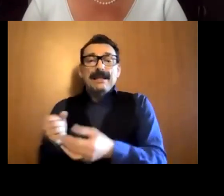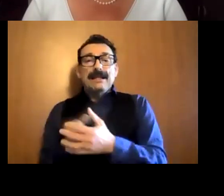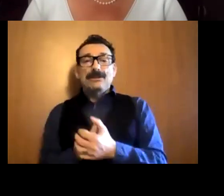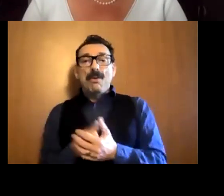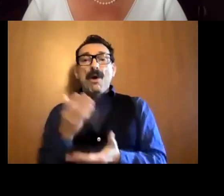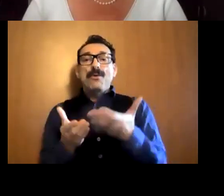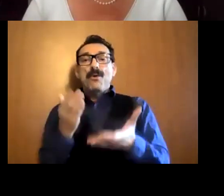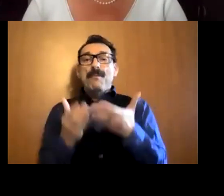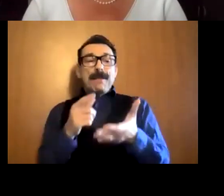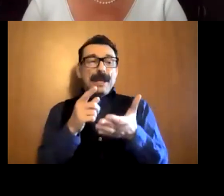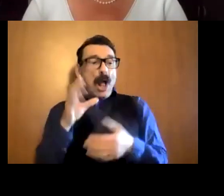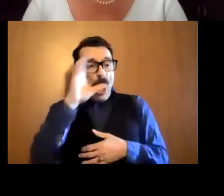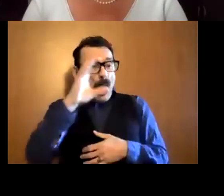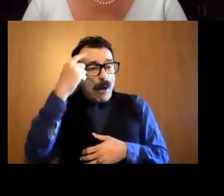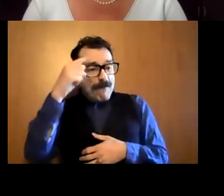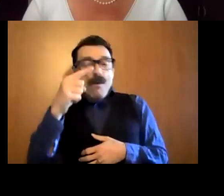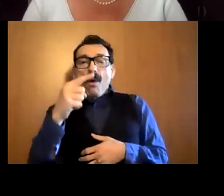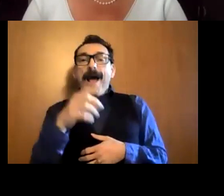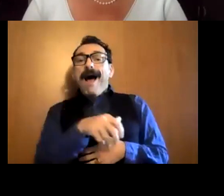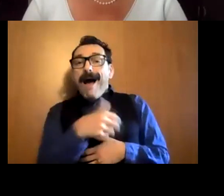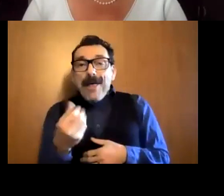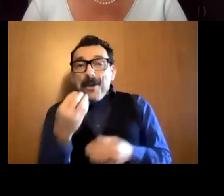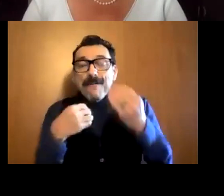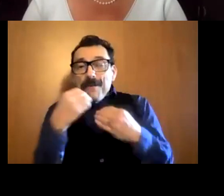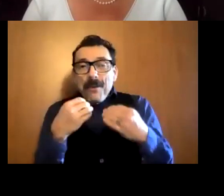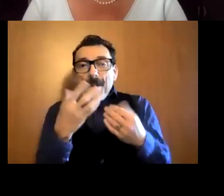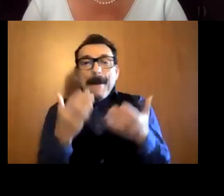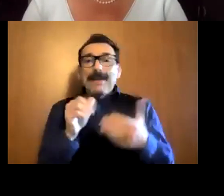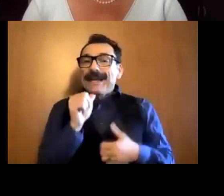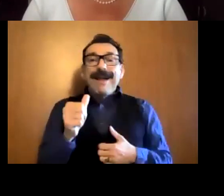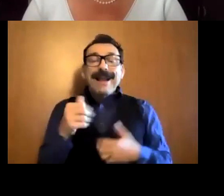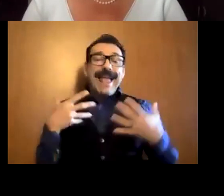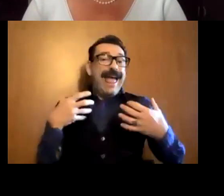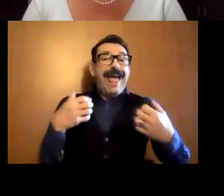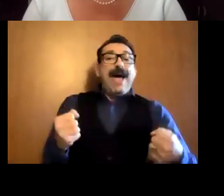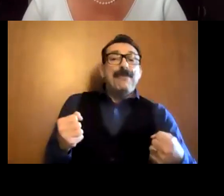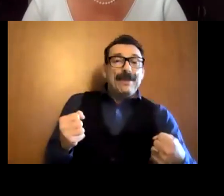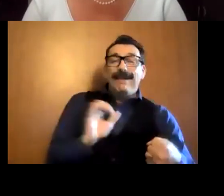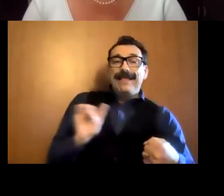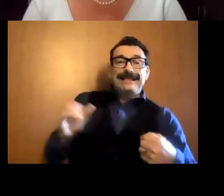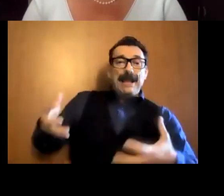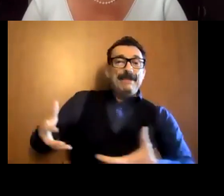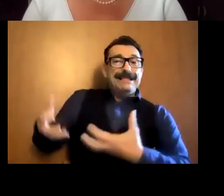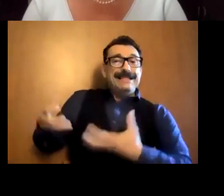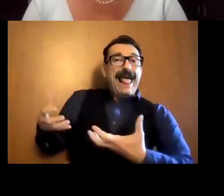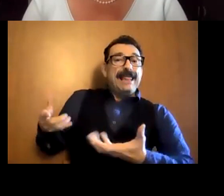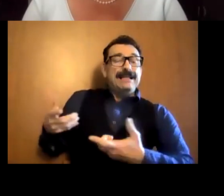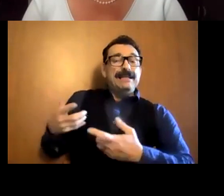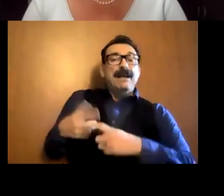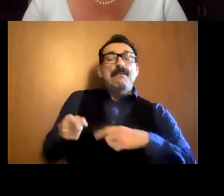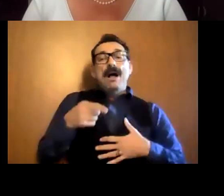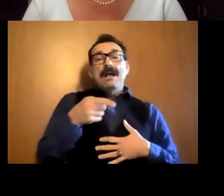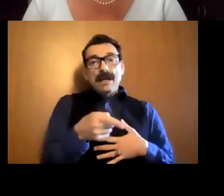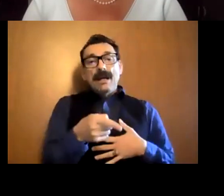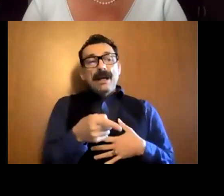healthy because you need to do what you need to do to survive, right? And so you may be sort of inadvertently damaging